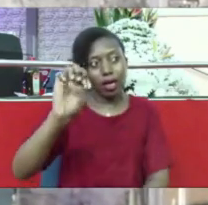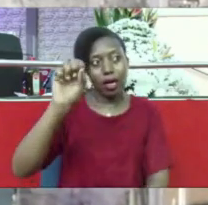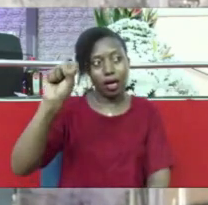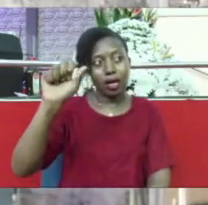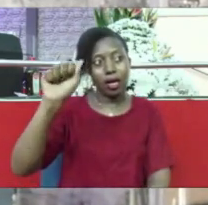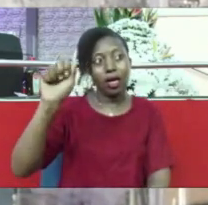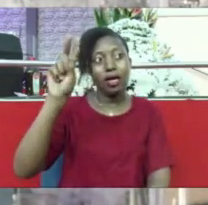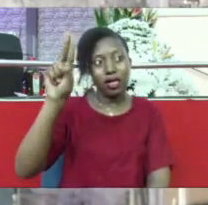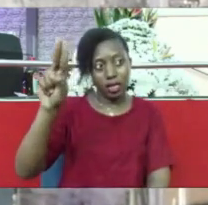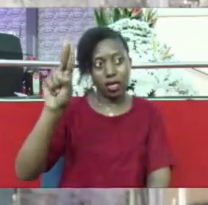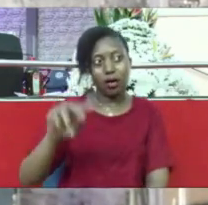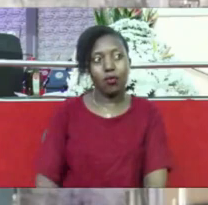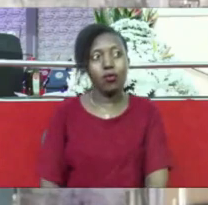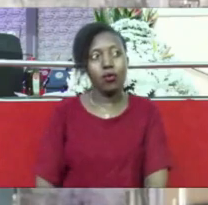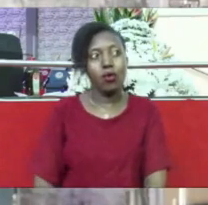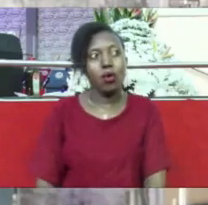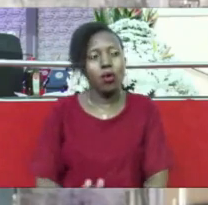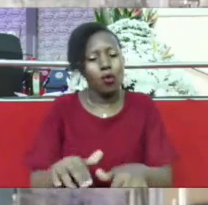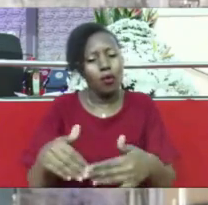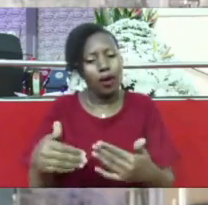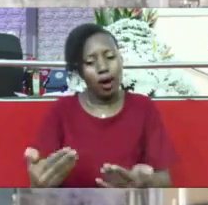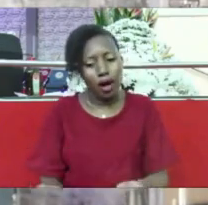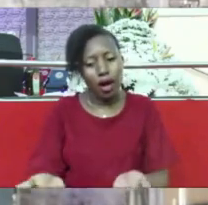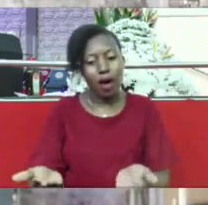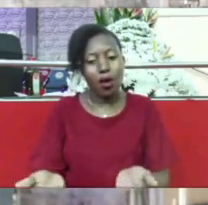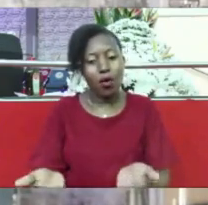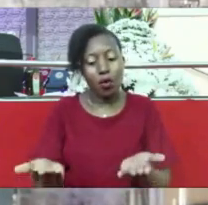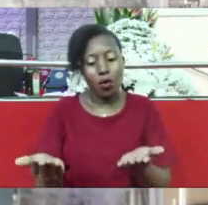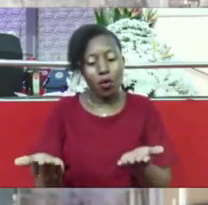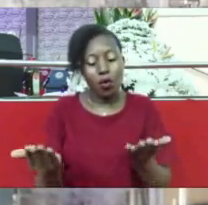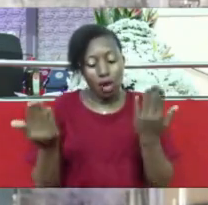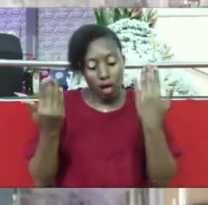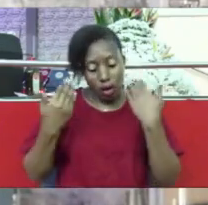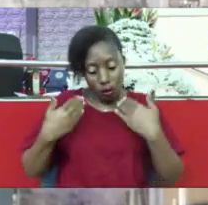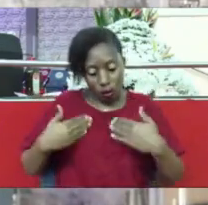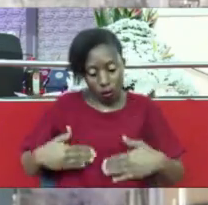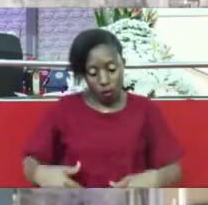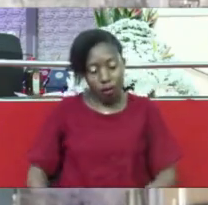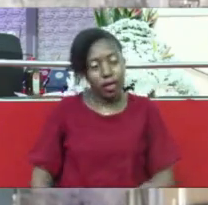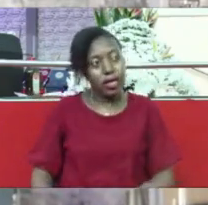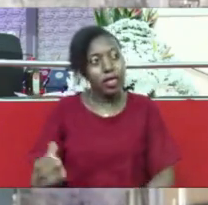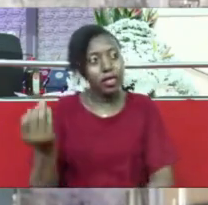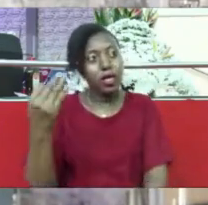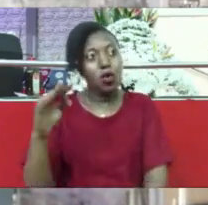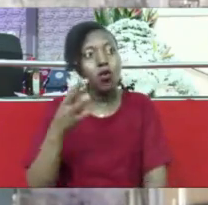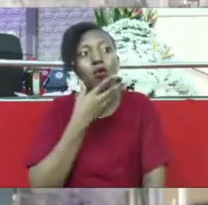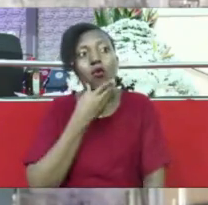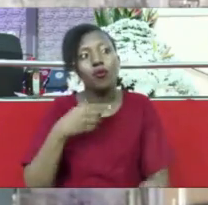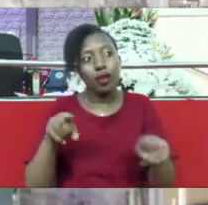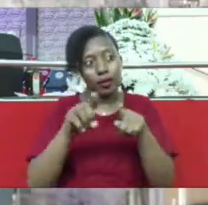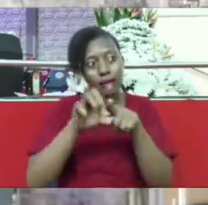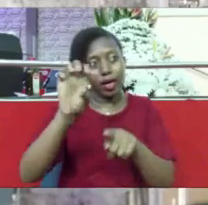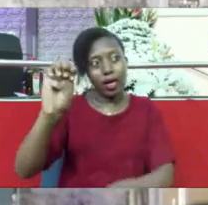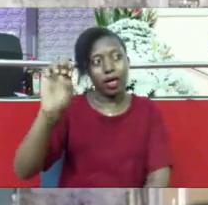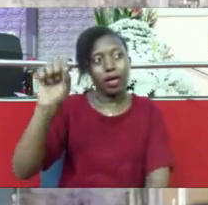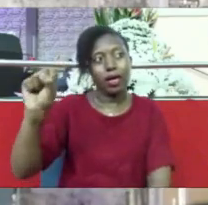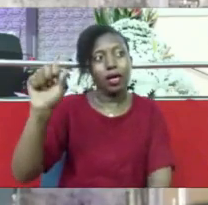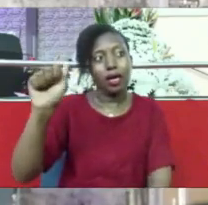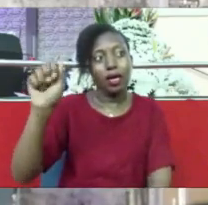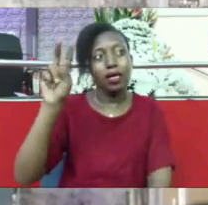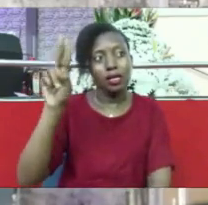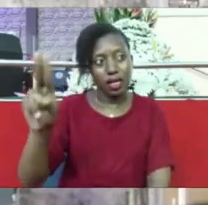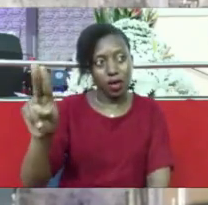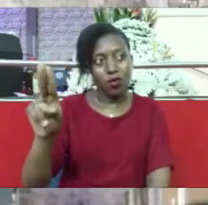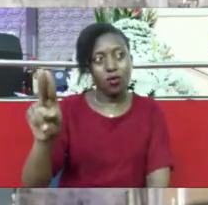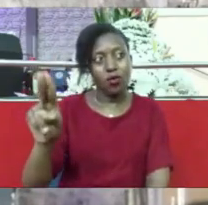Esau. Of how he wore the garment or the clothing of Esau. Alipojivalisha mavazi ya Esau. So that he